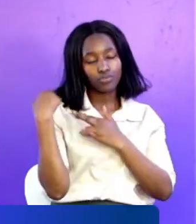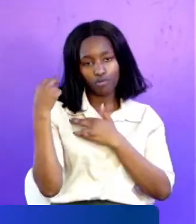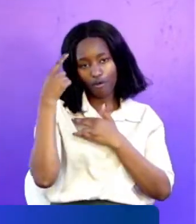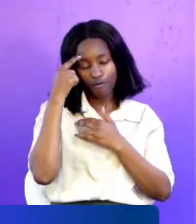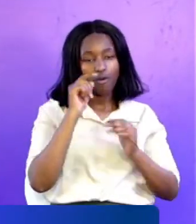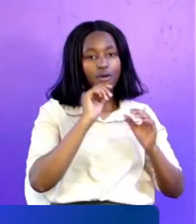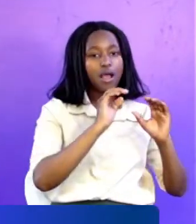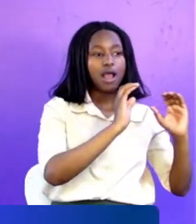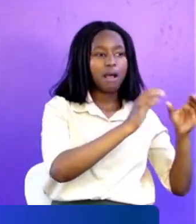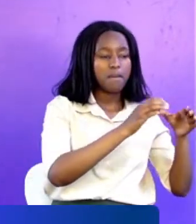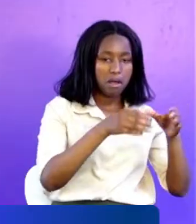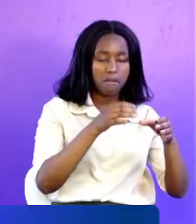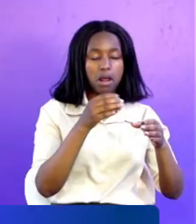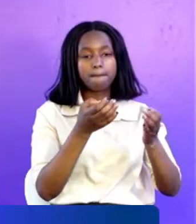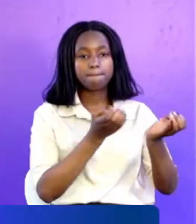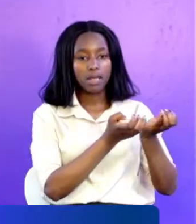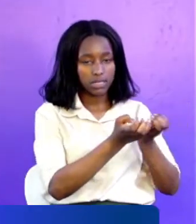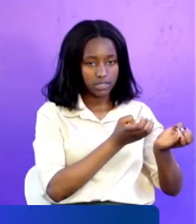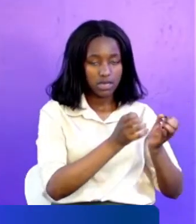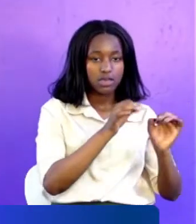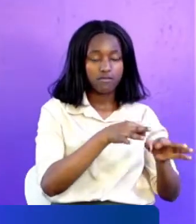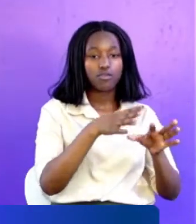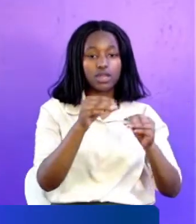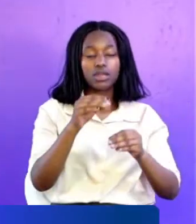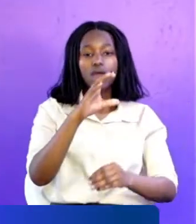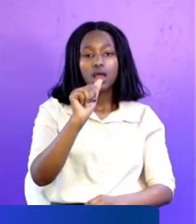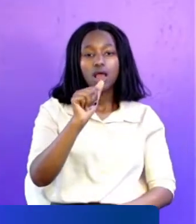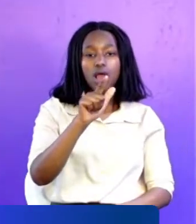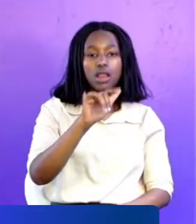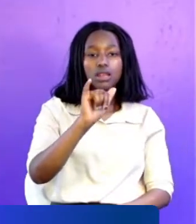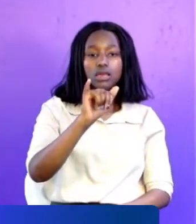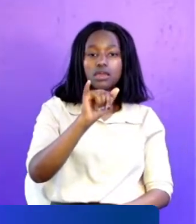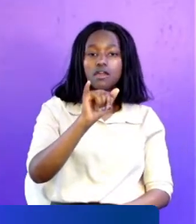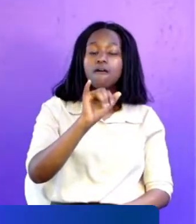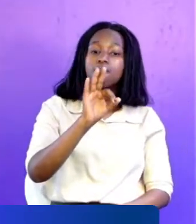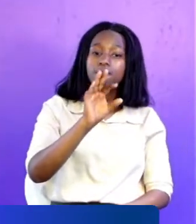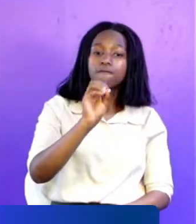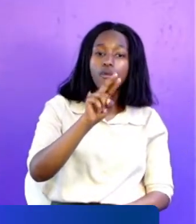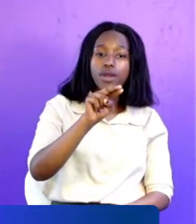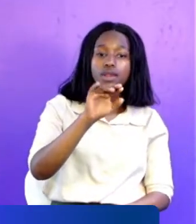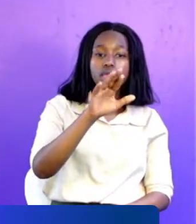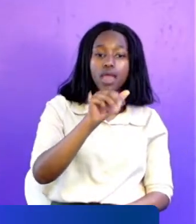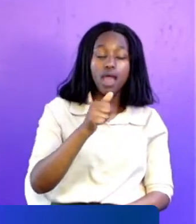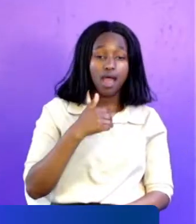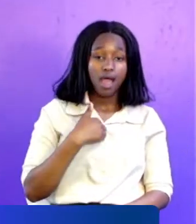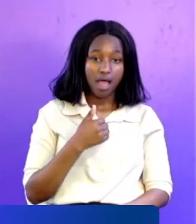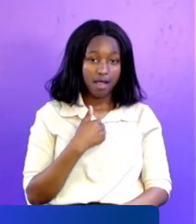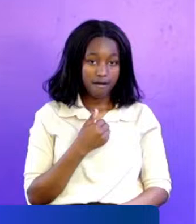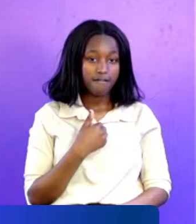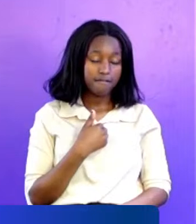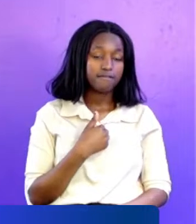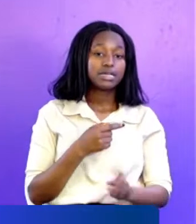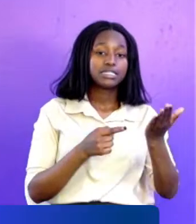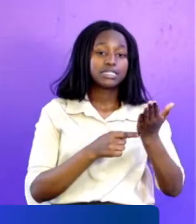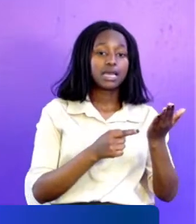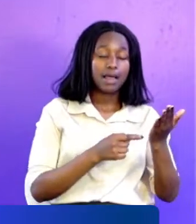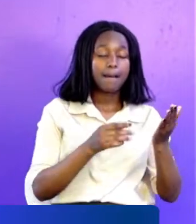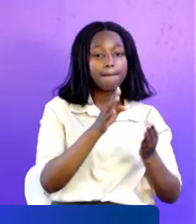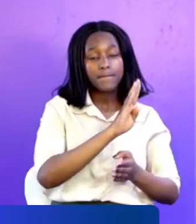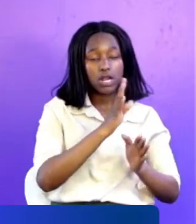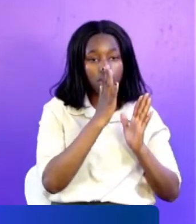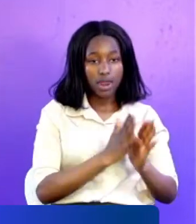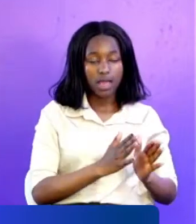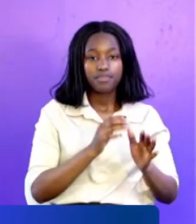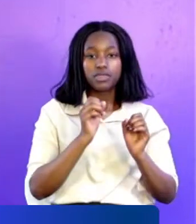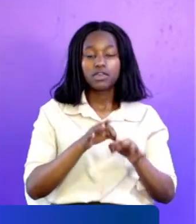go to California. Go to California, there is all the tech billionaires. Tech billionaires there, isn't it? You go to Nebraska, farming in Yes. those areas, yes.